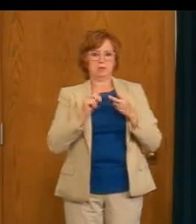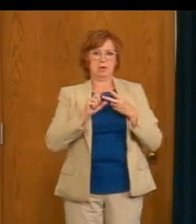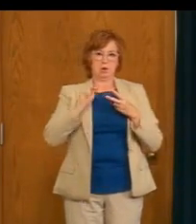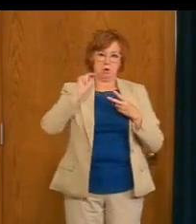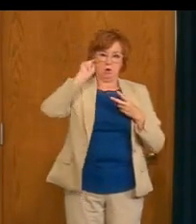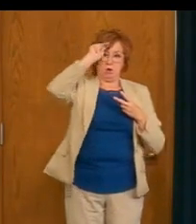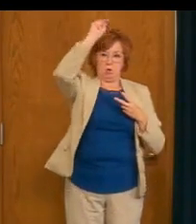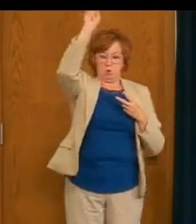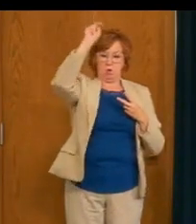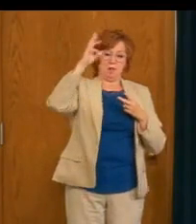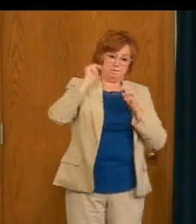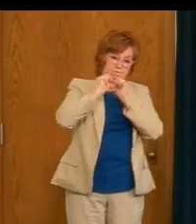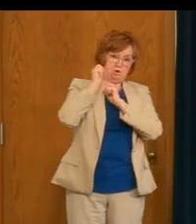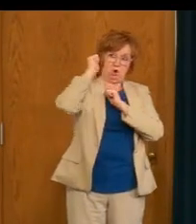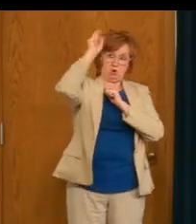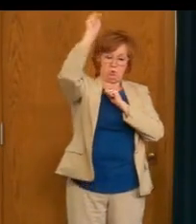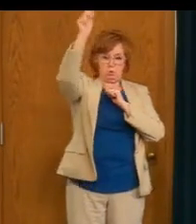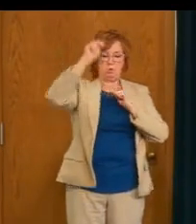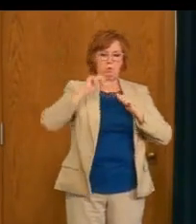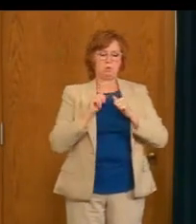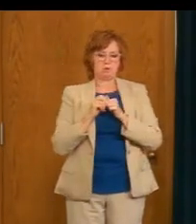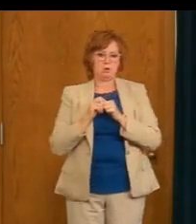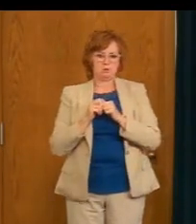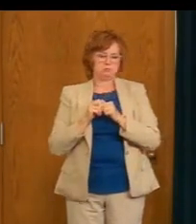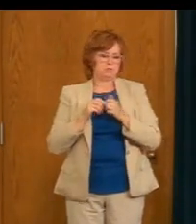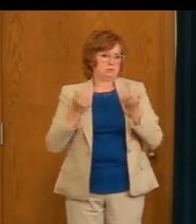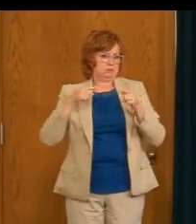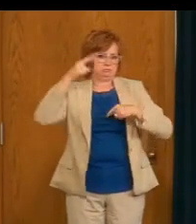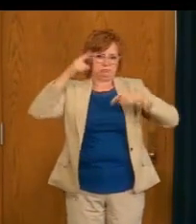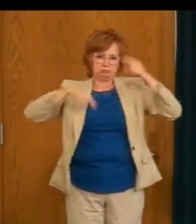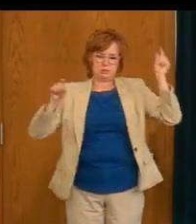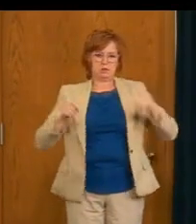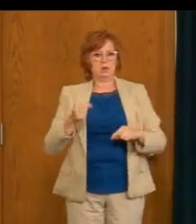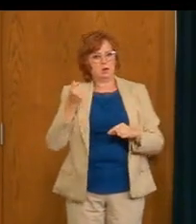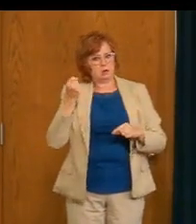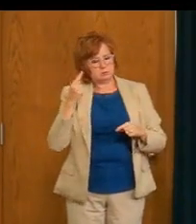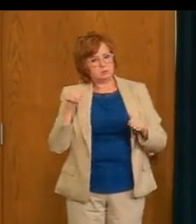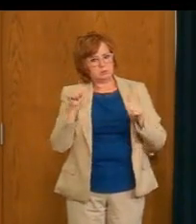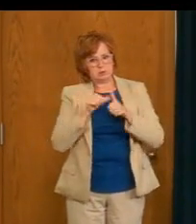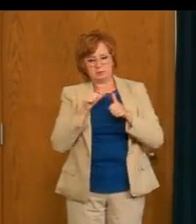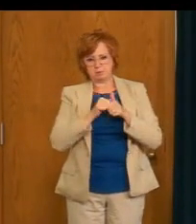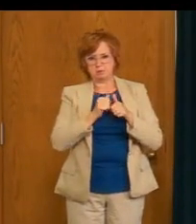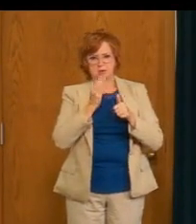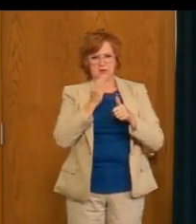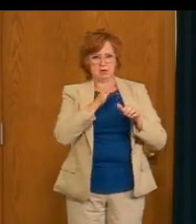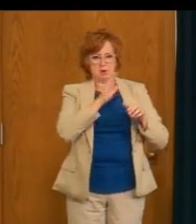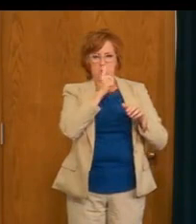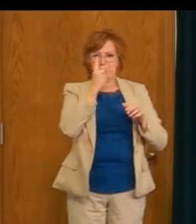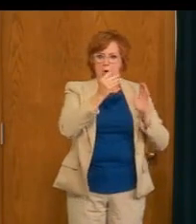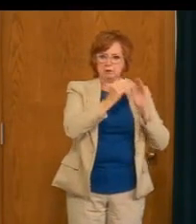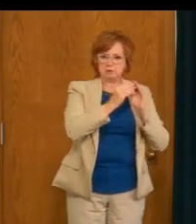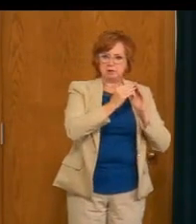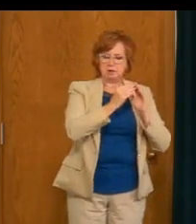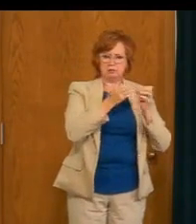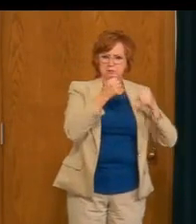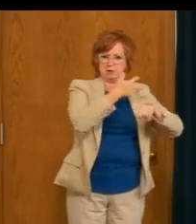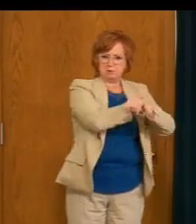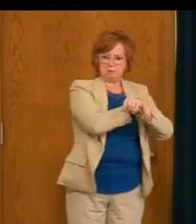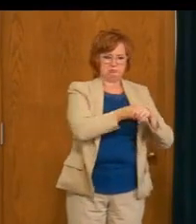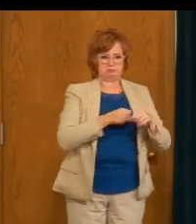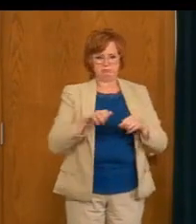again, I have to say that some communities have very high uptake, and the vaccine teams are trying to understand why there's